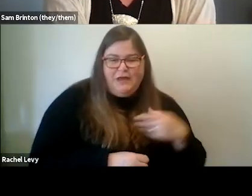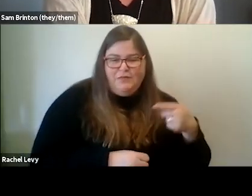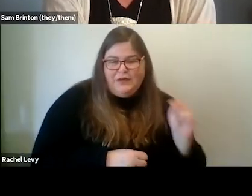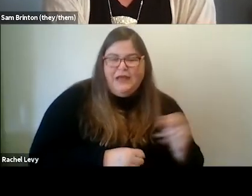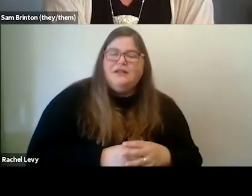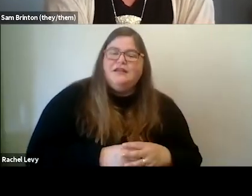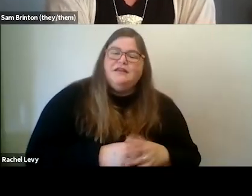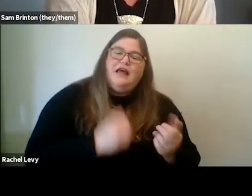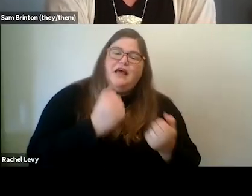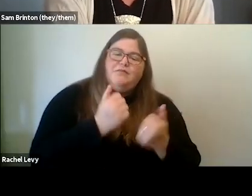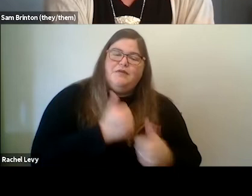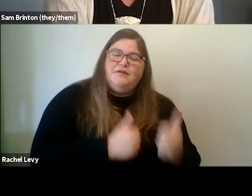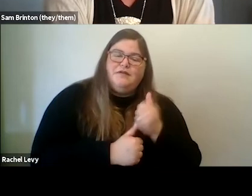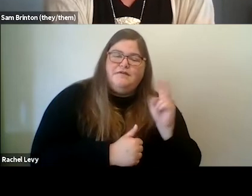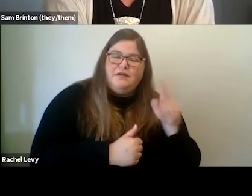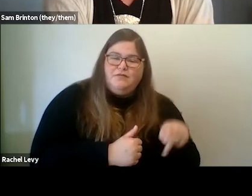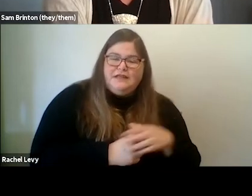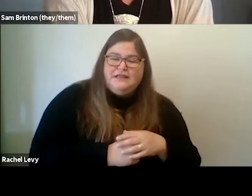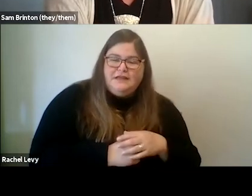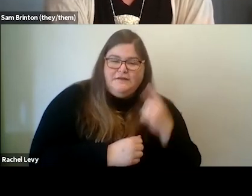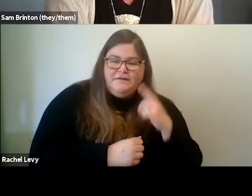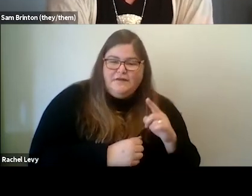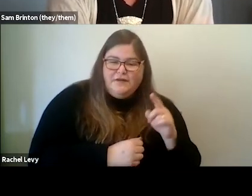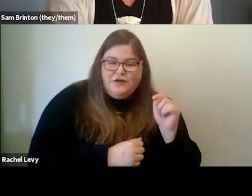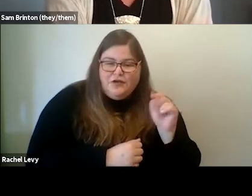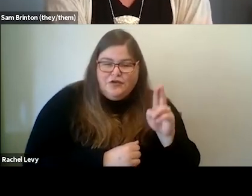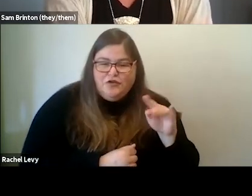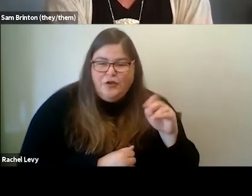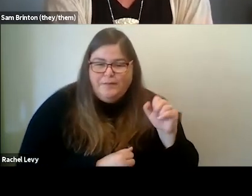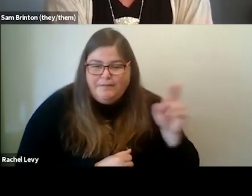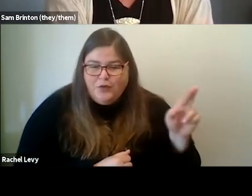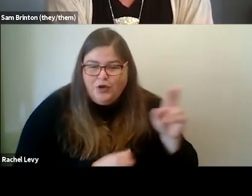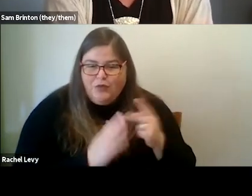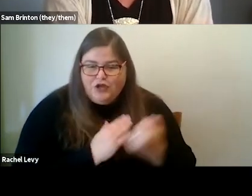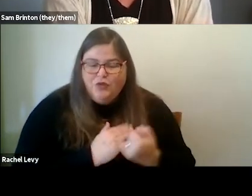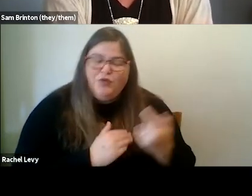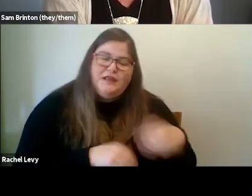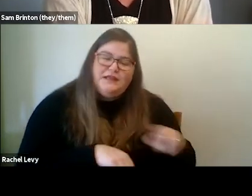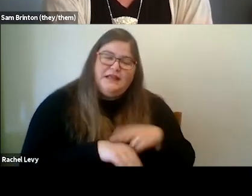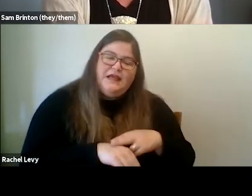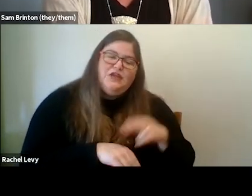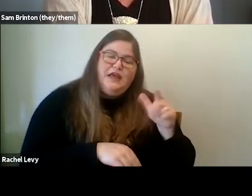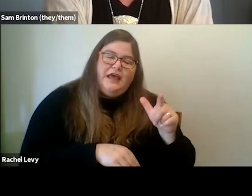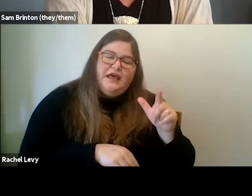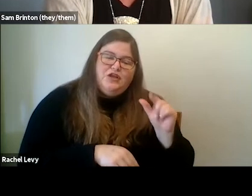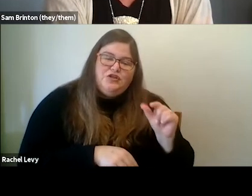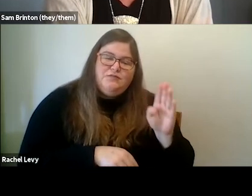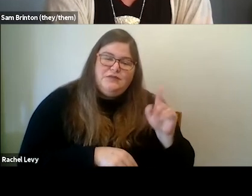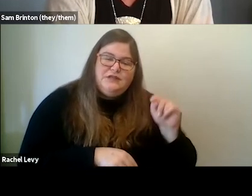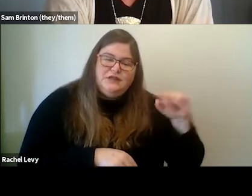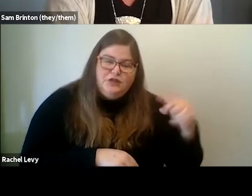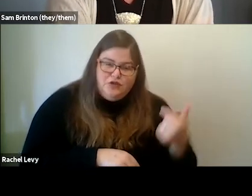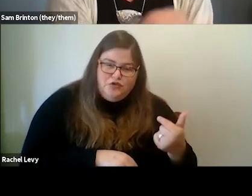of Advocacy and Government Affairs at the Trevor Project. If you don't know what the Trevor Project is, we are the nation's LGBTQ suicide prevention and crisis